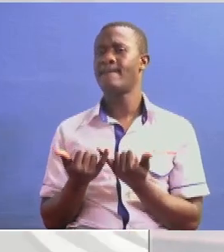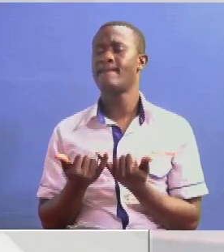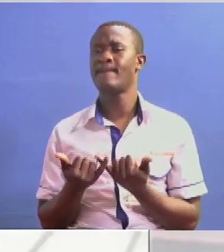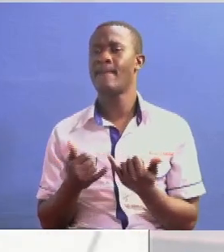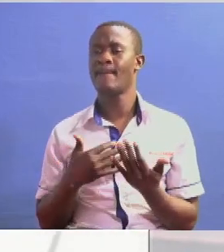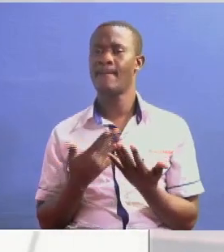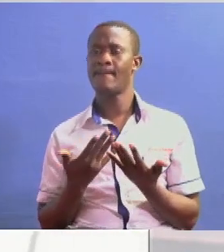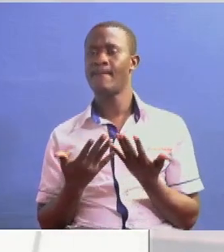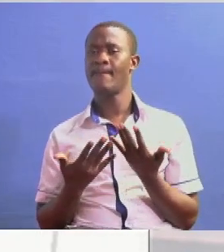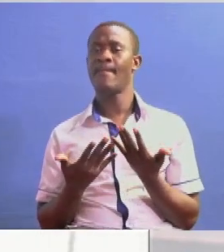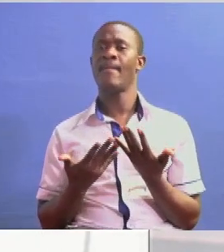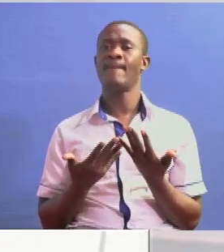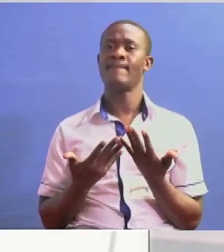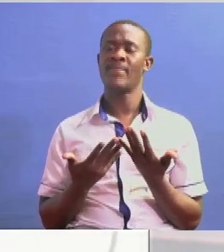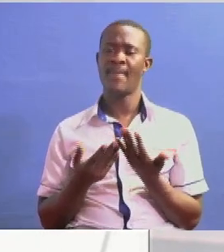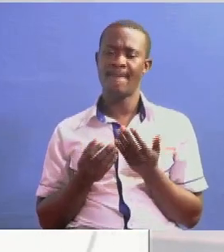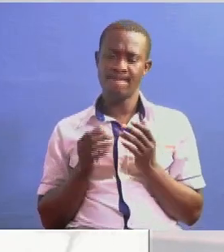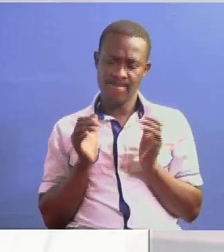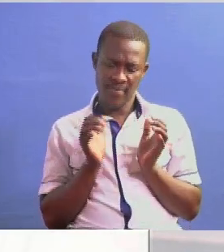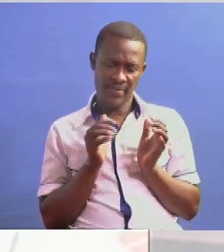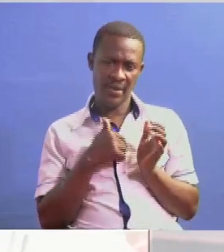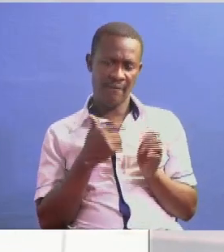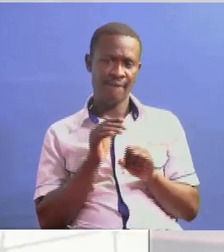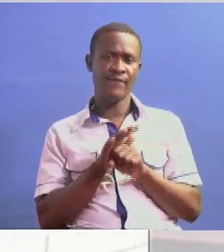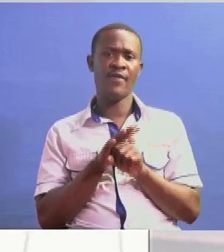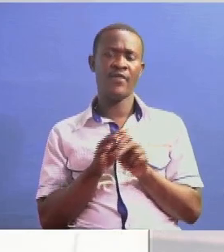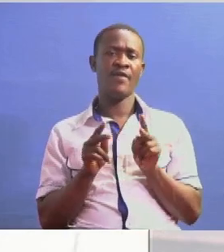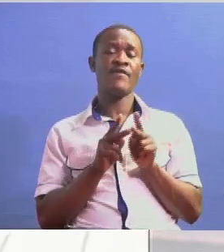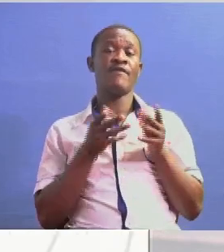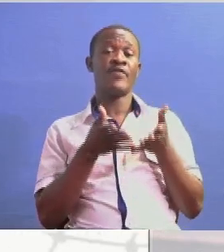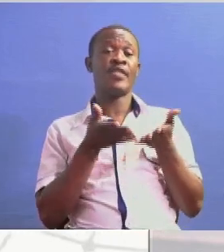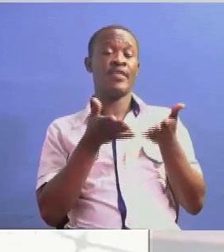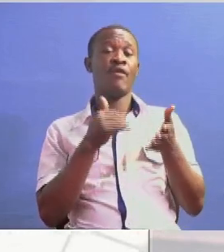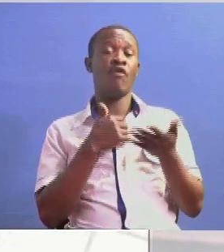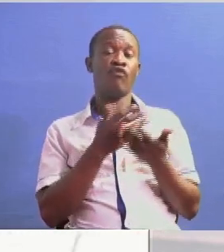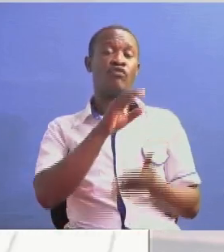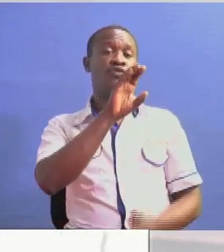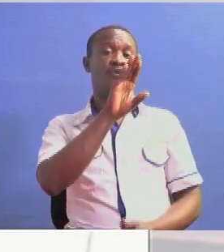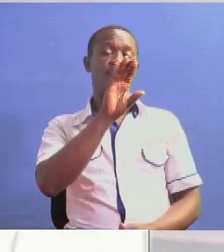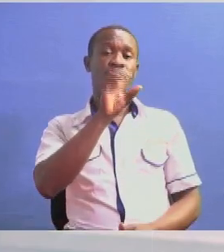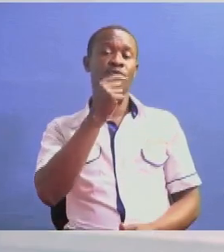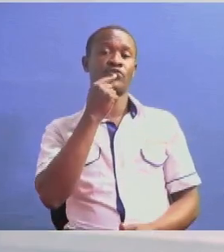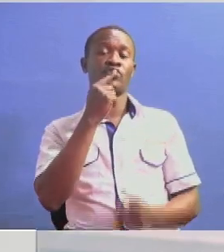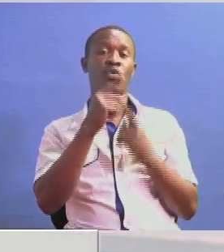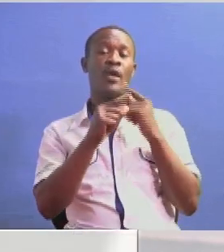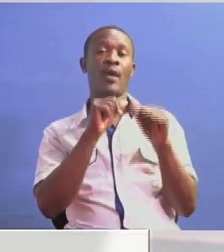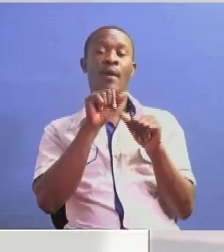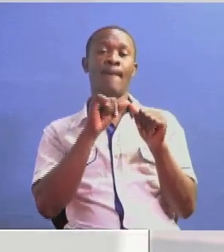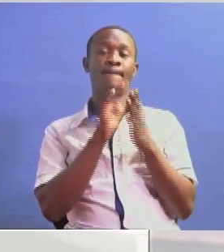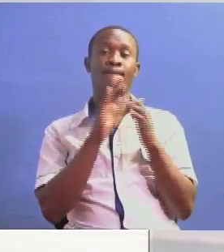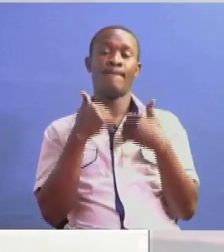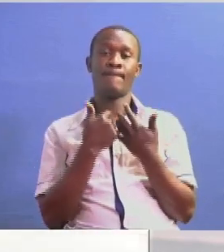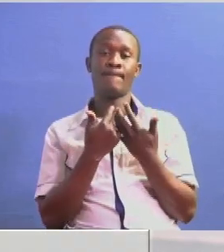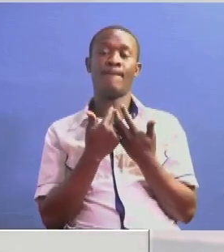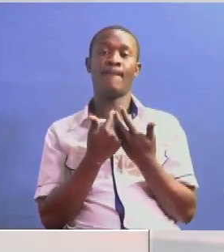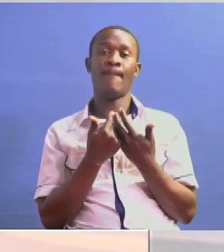might actually, threaten the very, very existence of this, CBC. I'm talking about teachers, or rather, should I